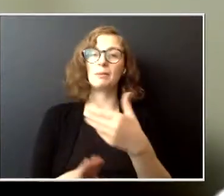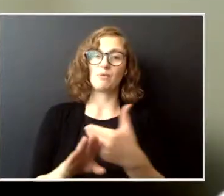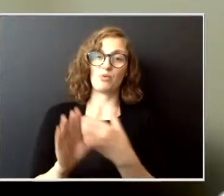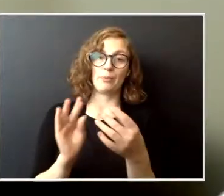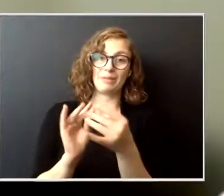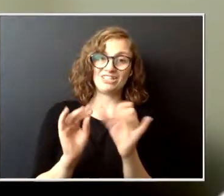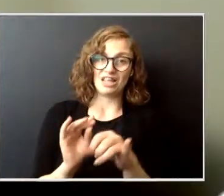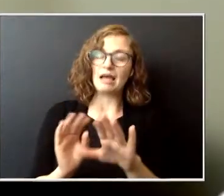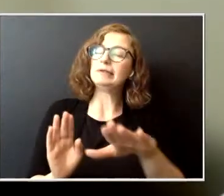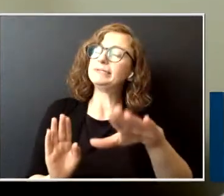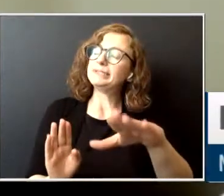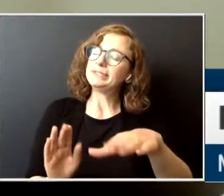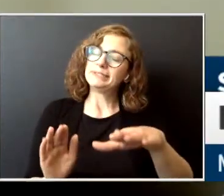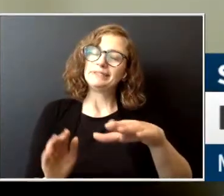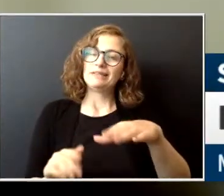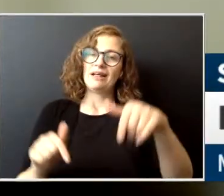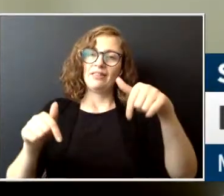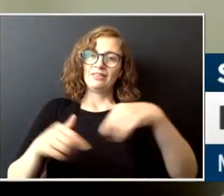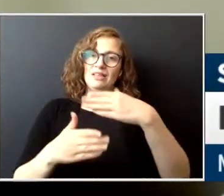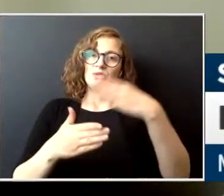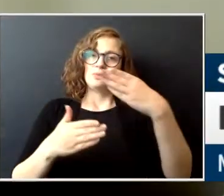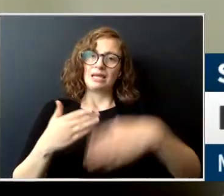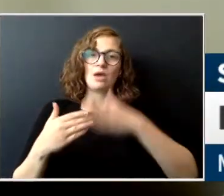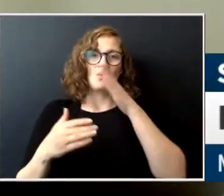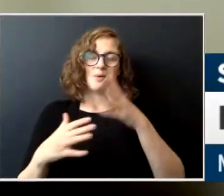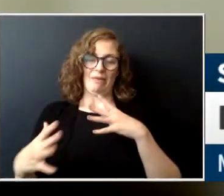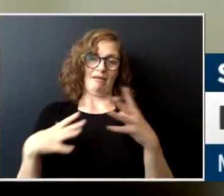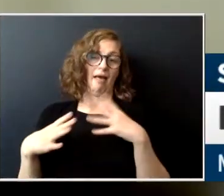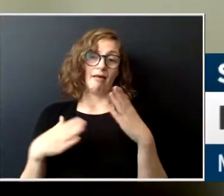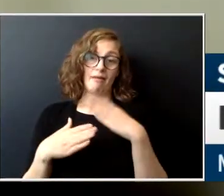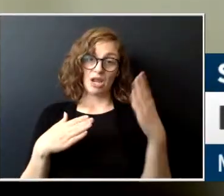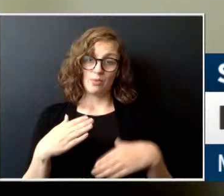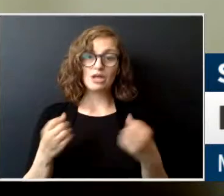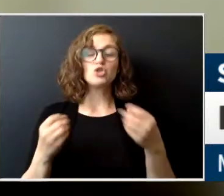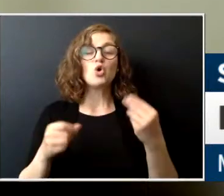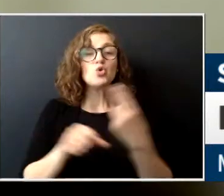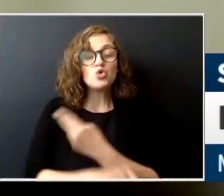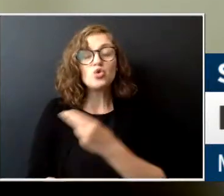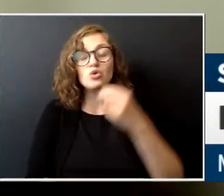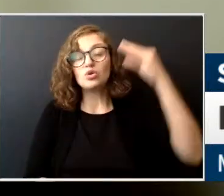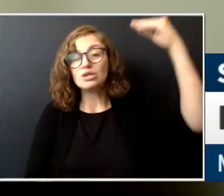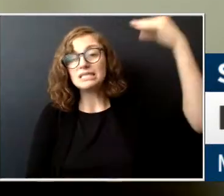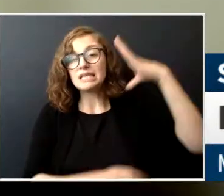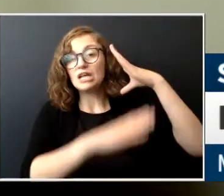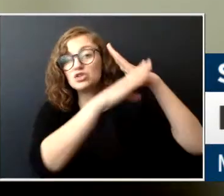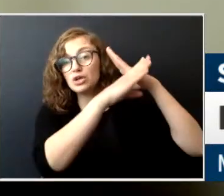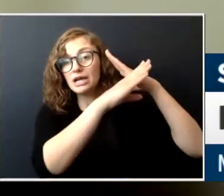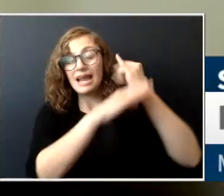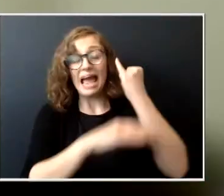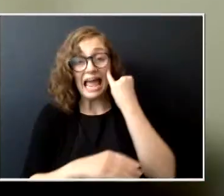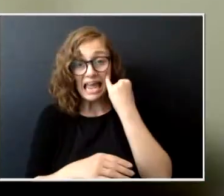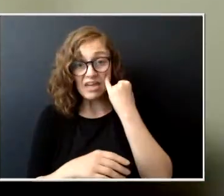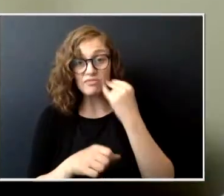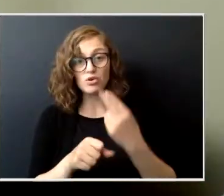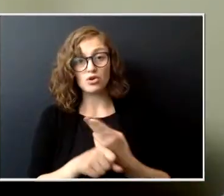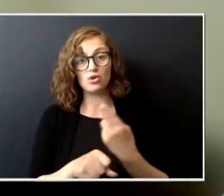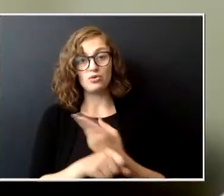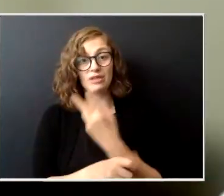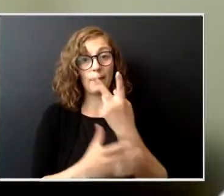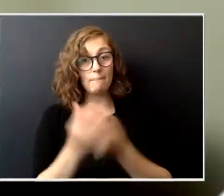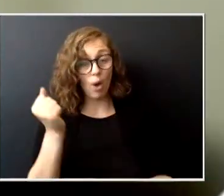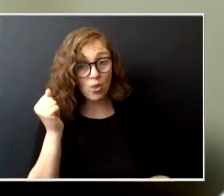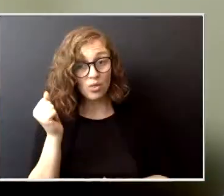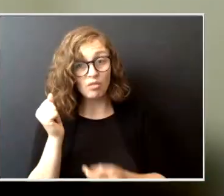the holiday weekend, so wear your sunscreen. And if you are wearing sunscreen and insect repellent, it is always important to put on the sunscreen